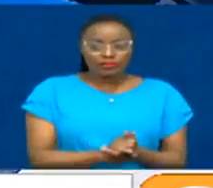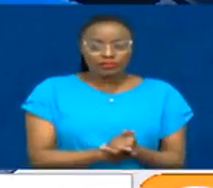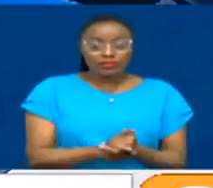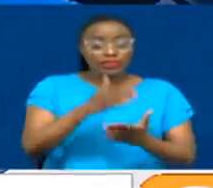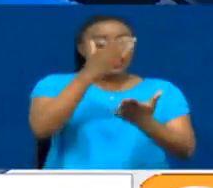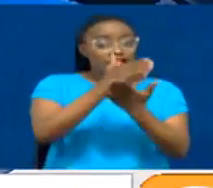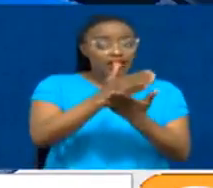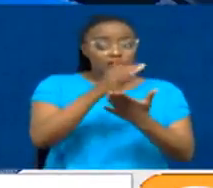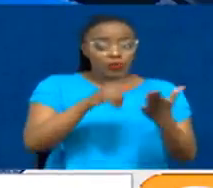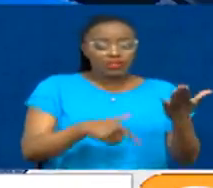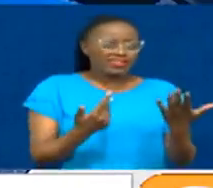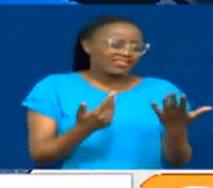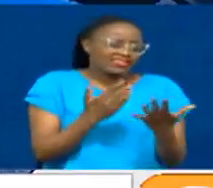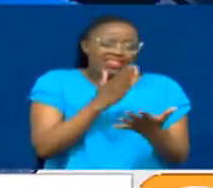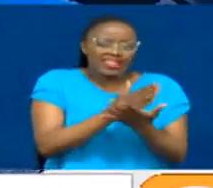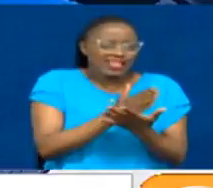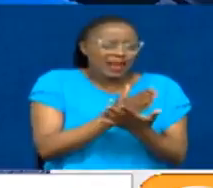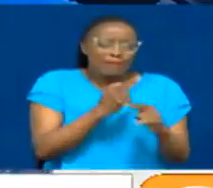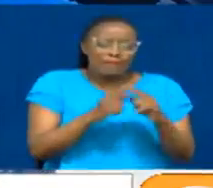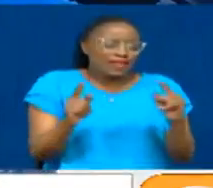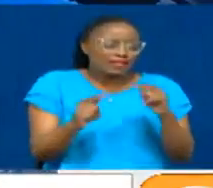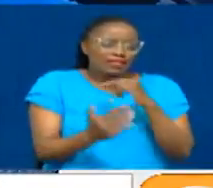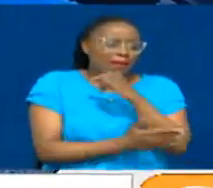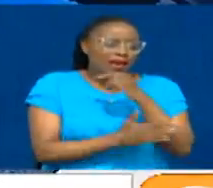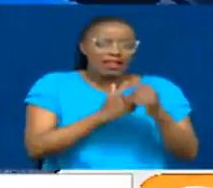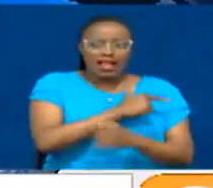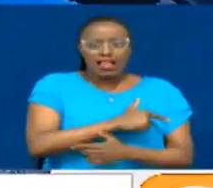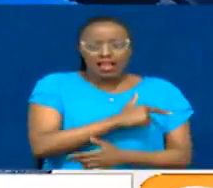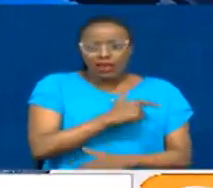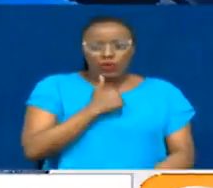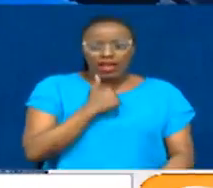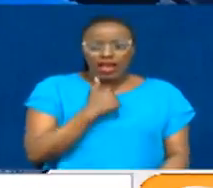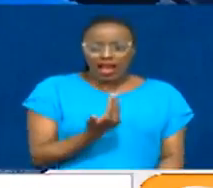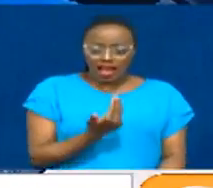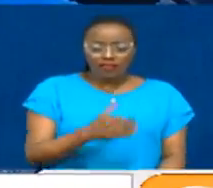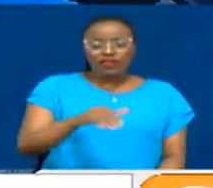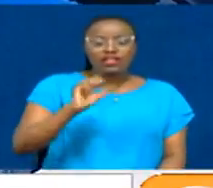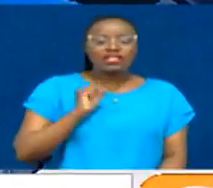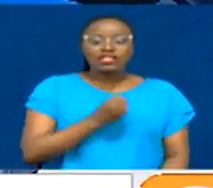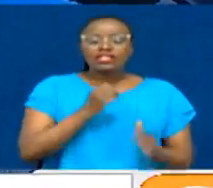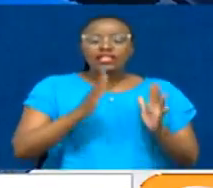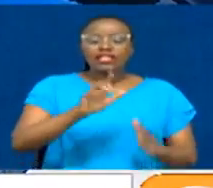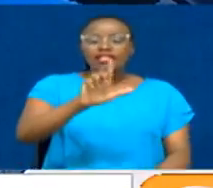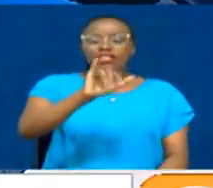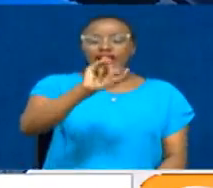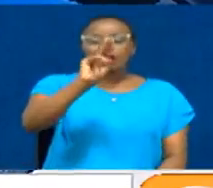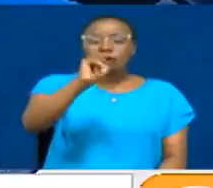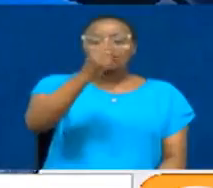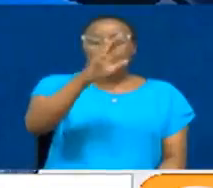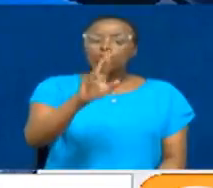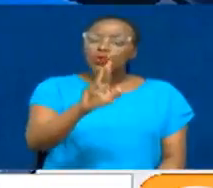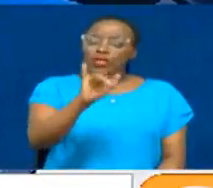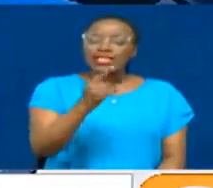The reality is just a few of them. And then it's an unfortunate incident we have with Senator Linturi, what he said, and where he said